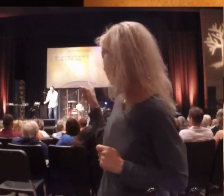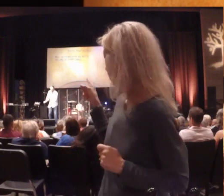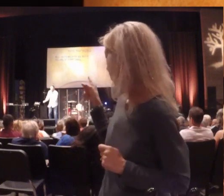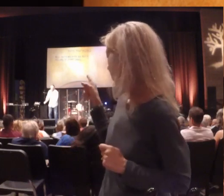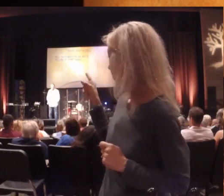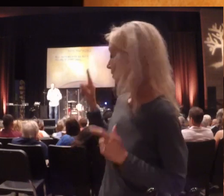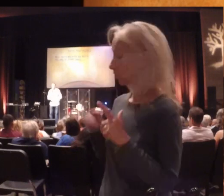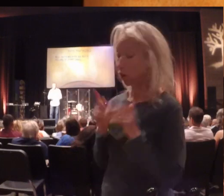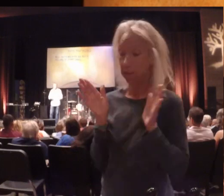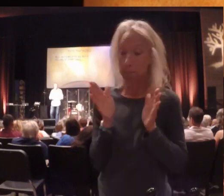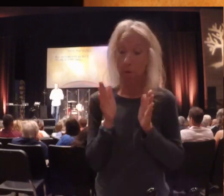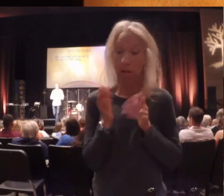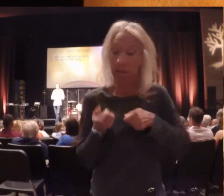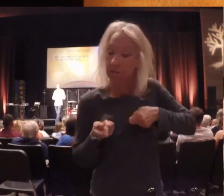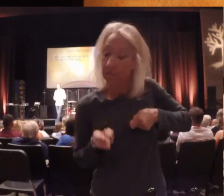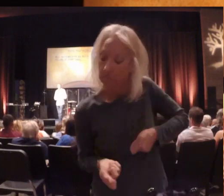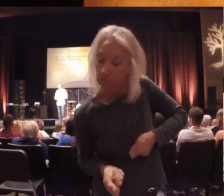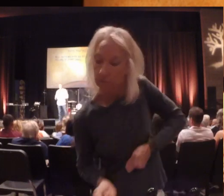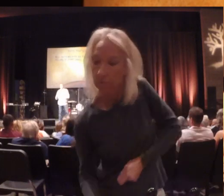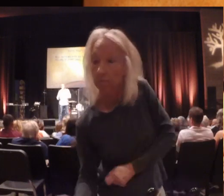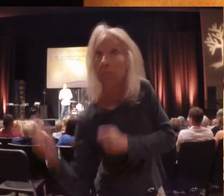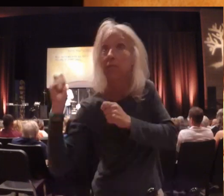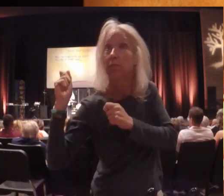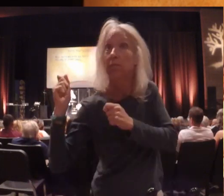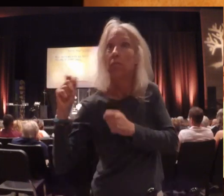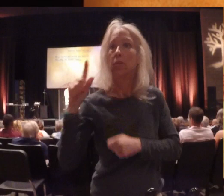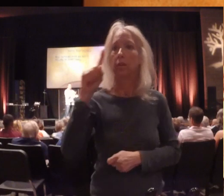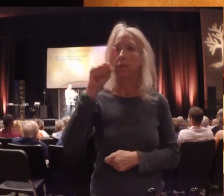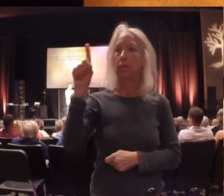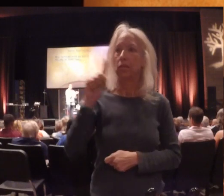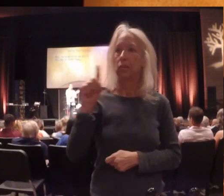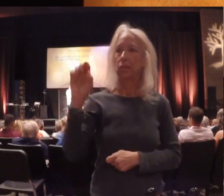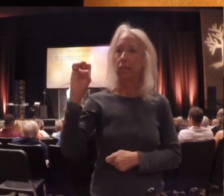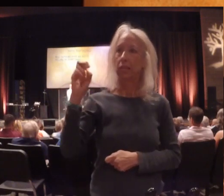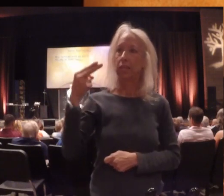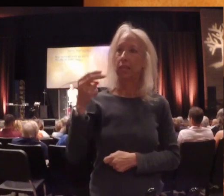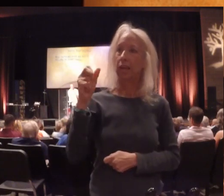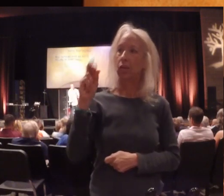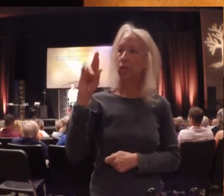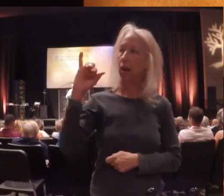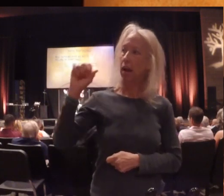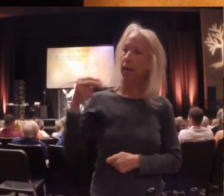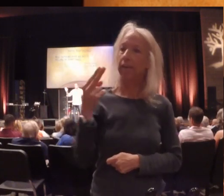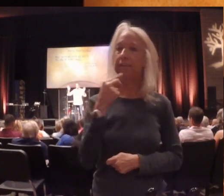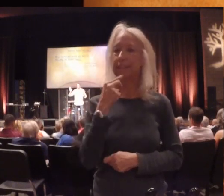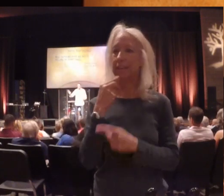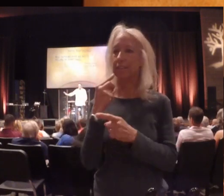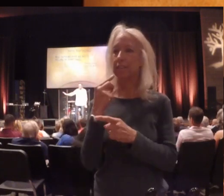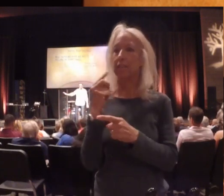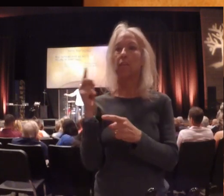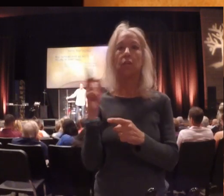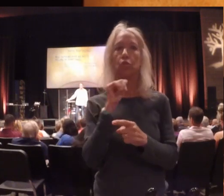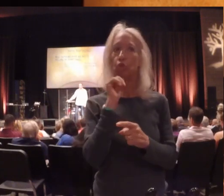is willing to start small, small steps. Zechariah chapter 4, verse 10 says this. Do not